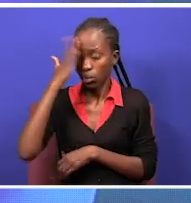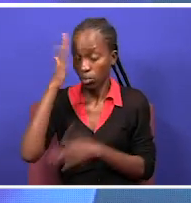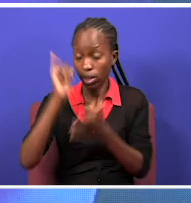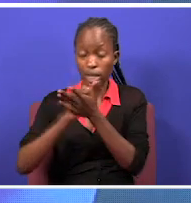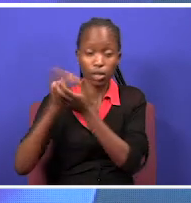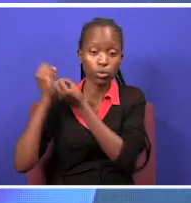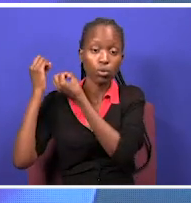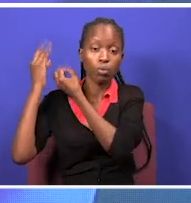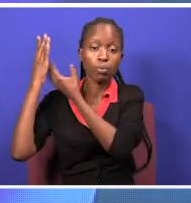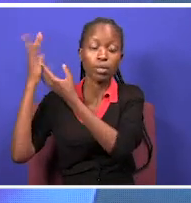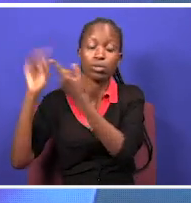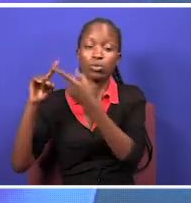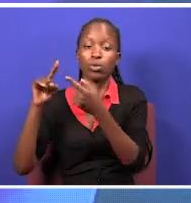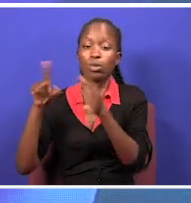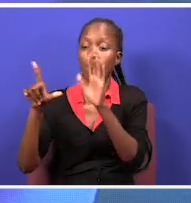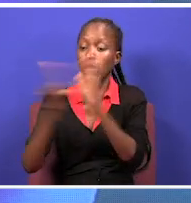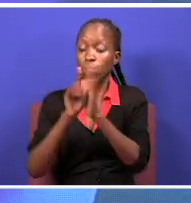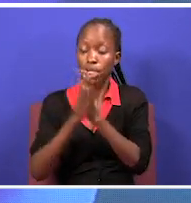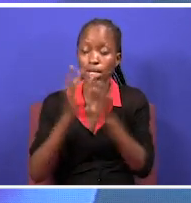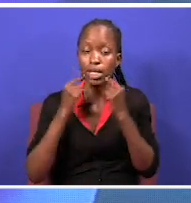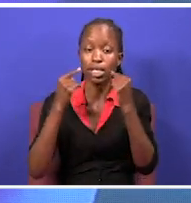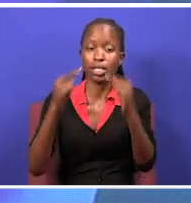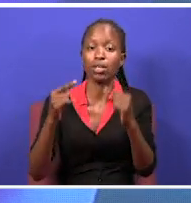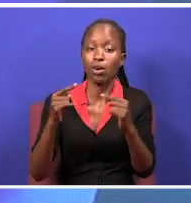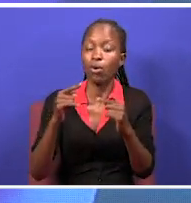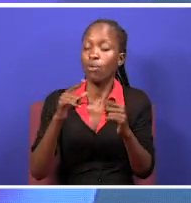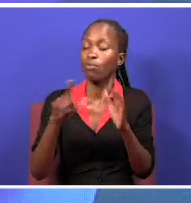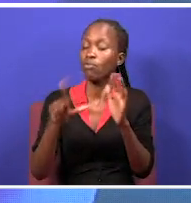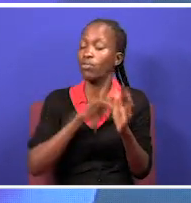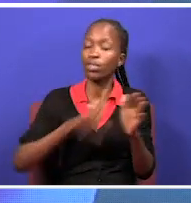obedience to the laws and the decrees does not